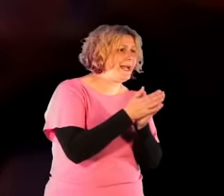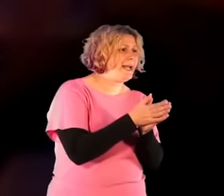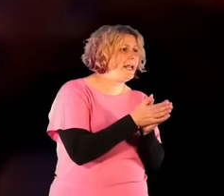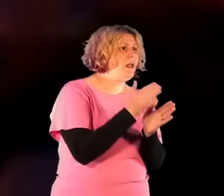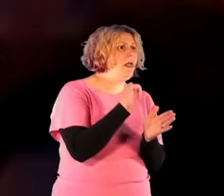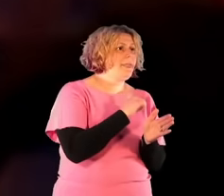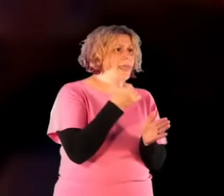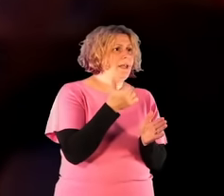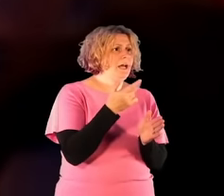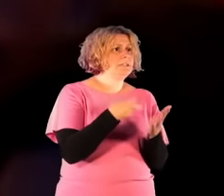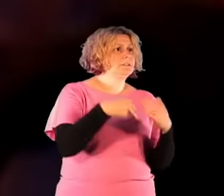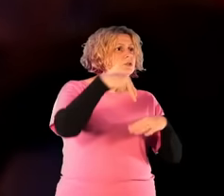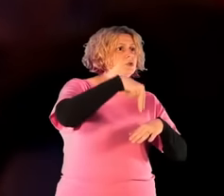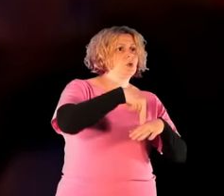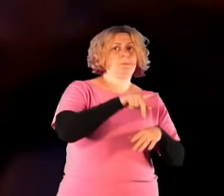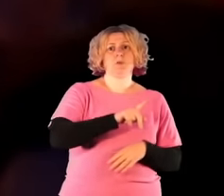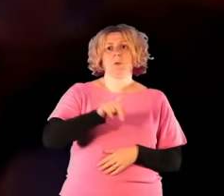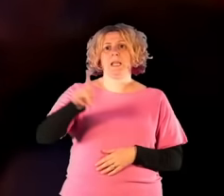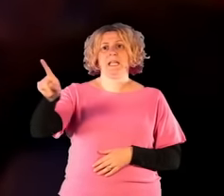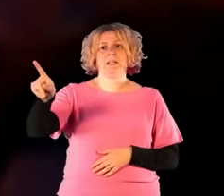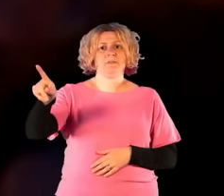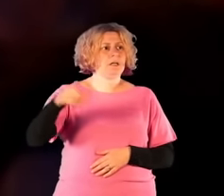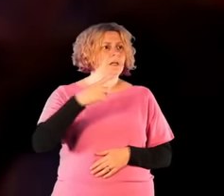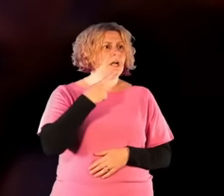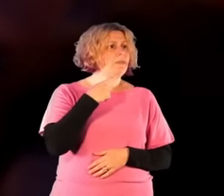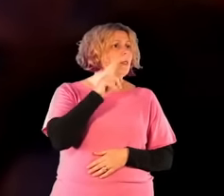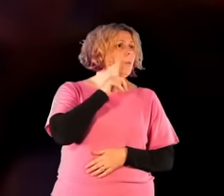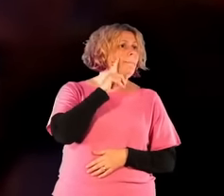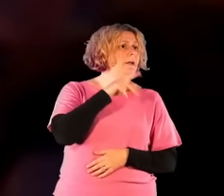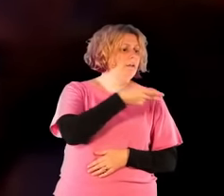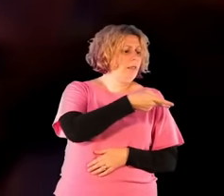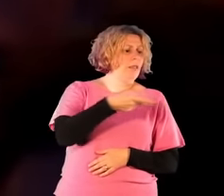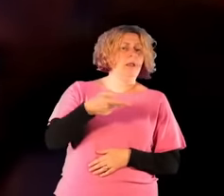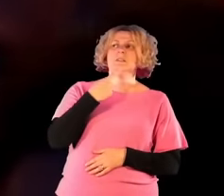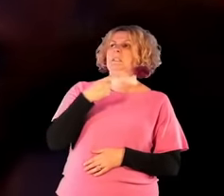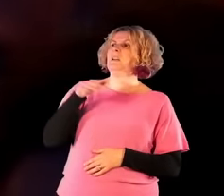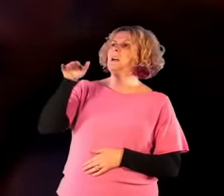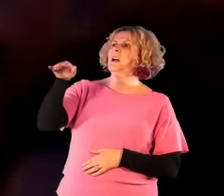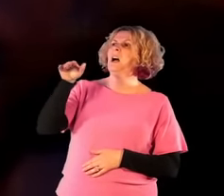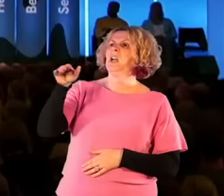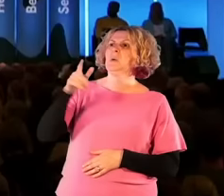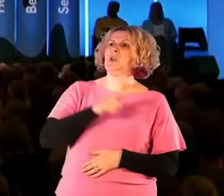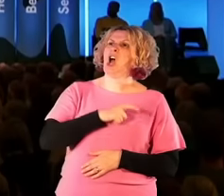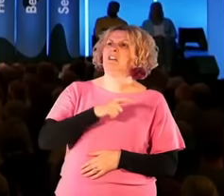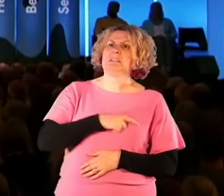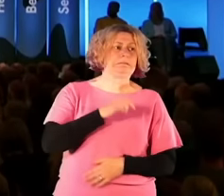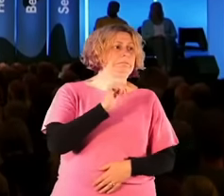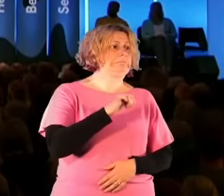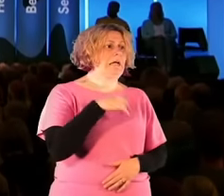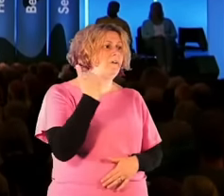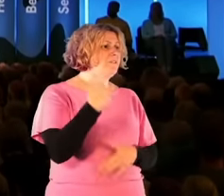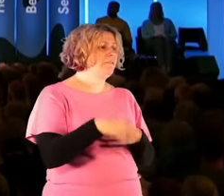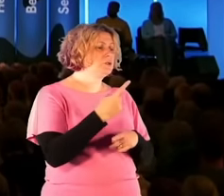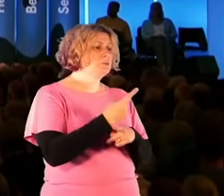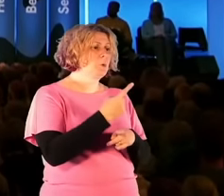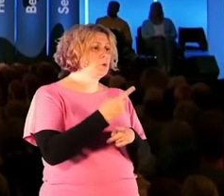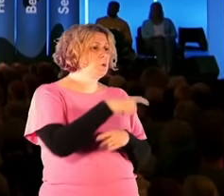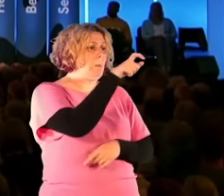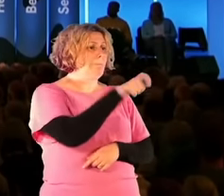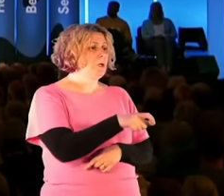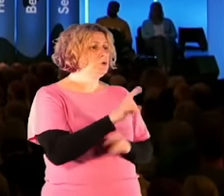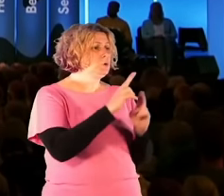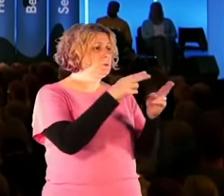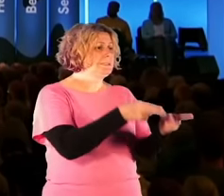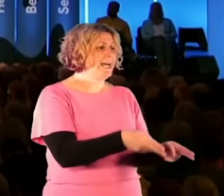And she said, young man, are you nervous? He said, yes, I've never spoken to someone who was dying. But he said, look, you don't need to